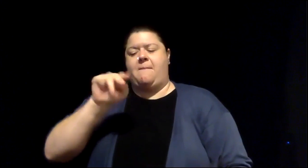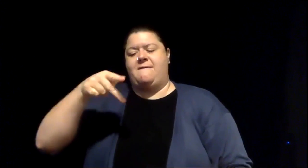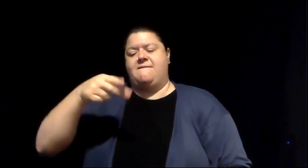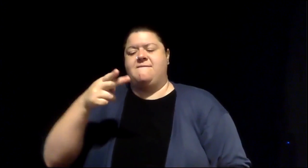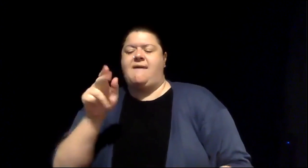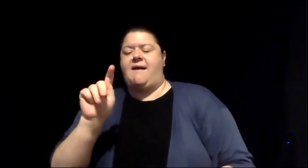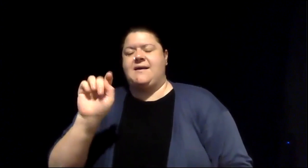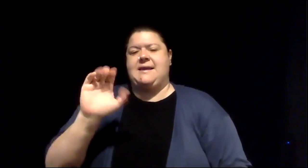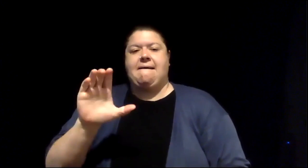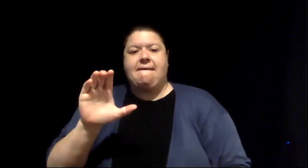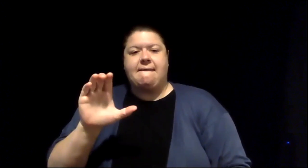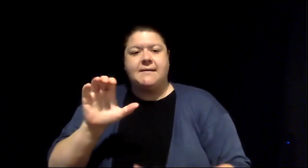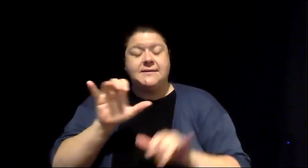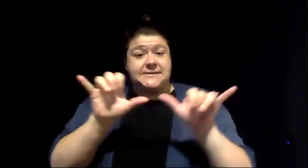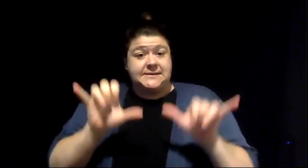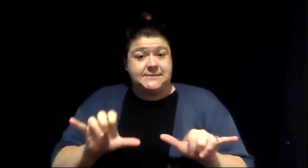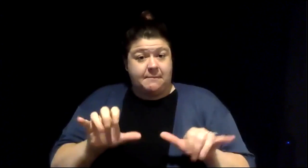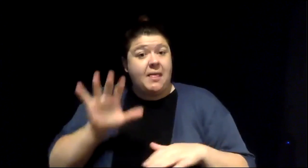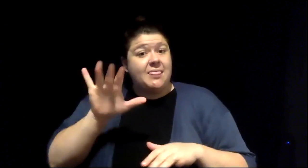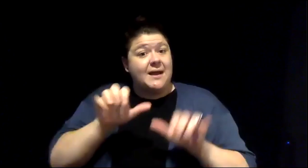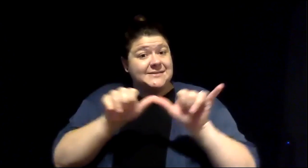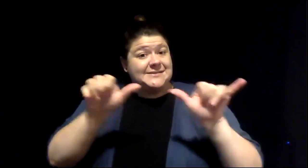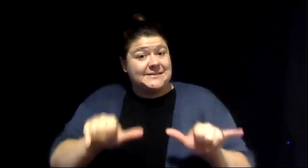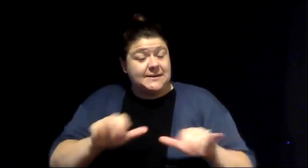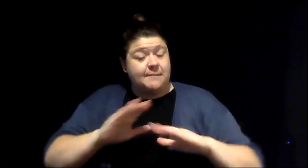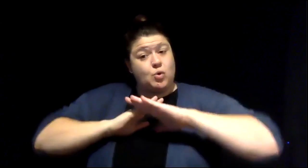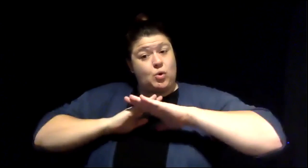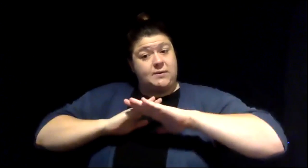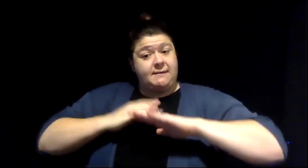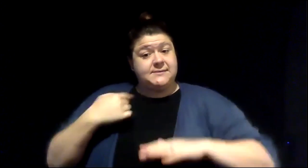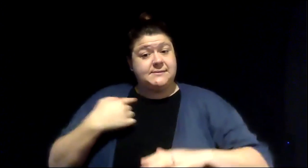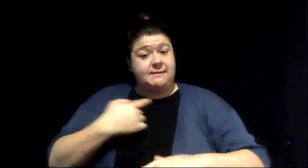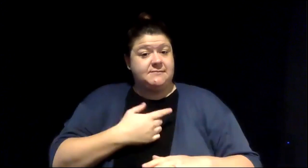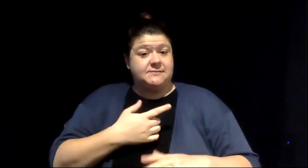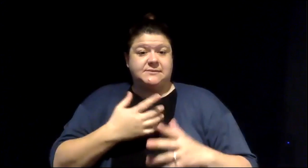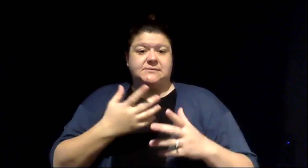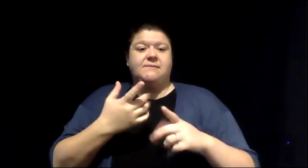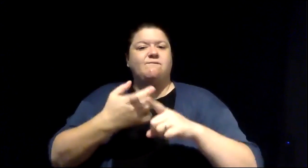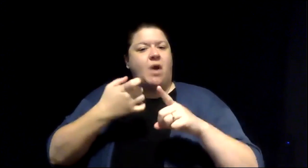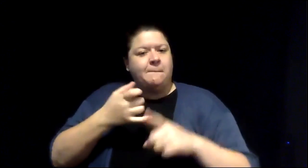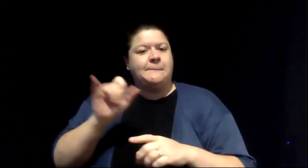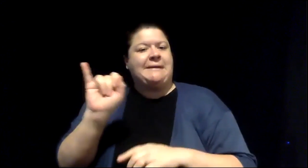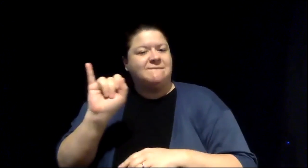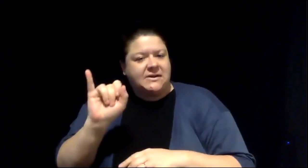which is a system that helps to protect us from infections.